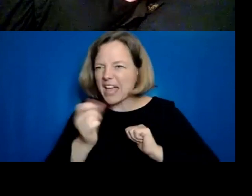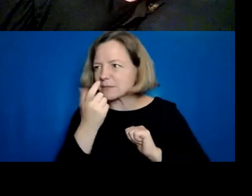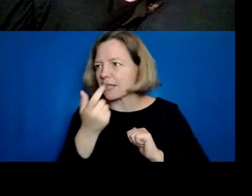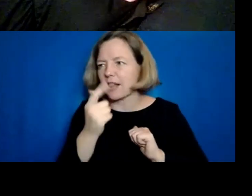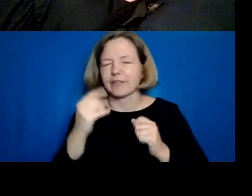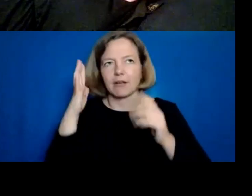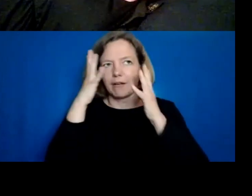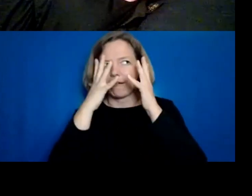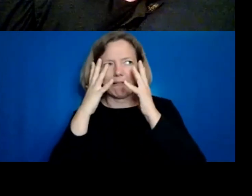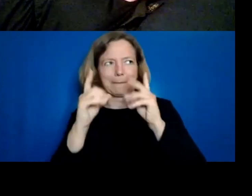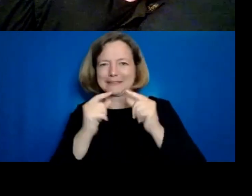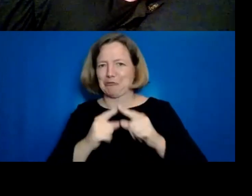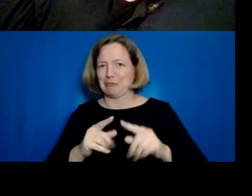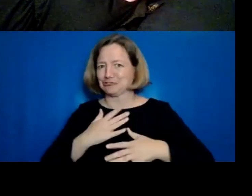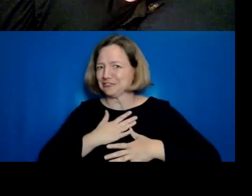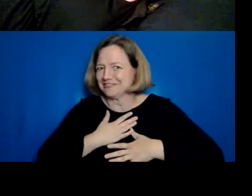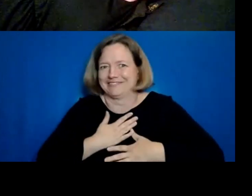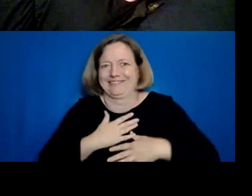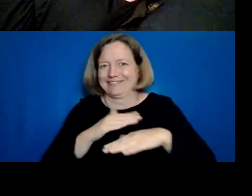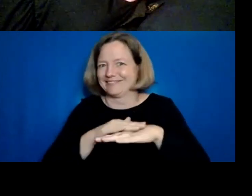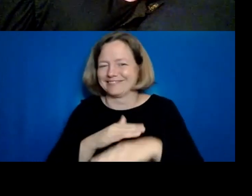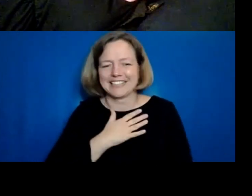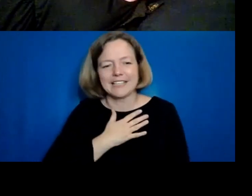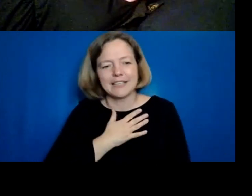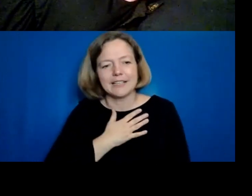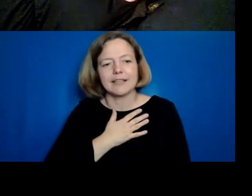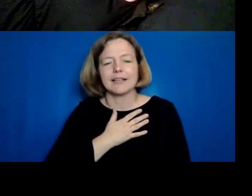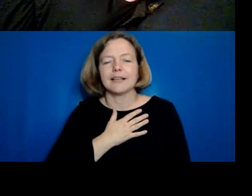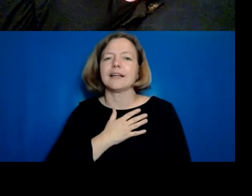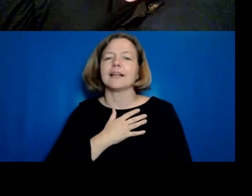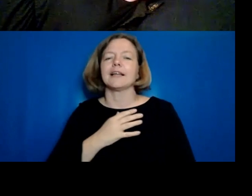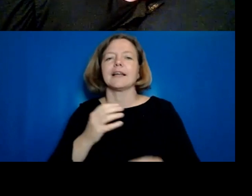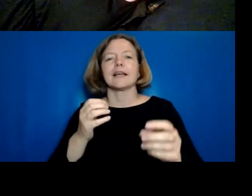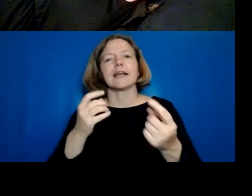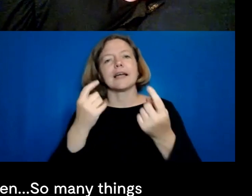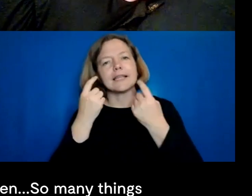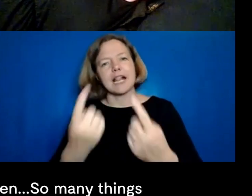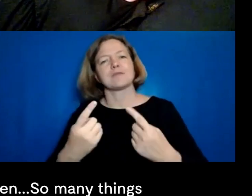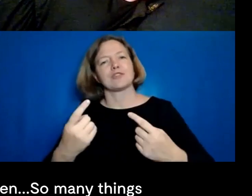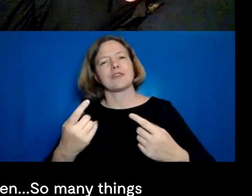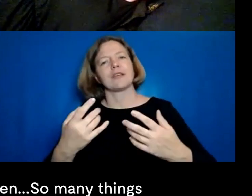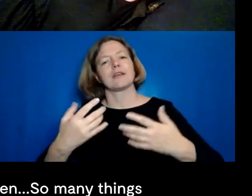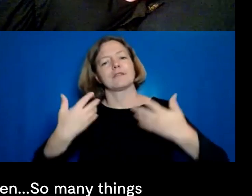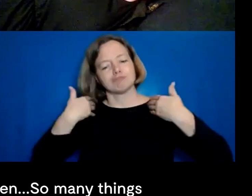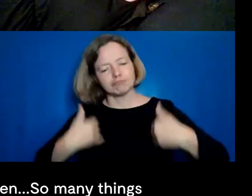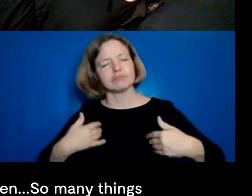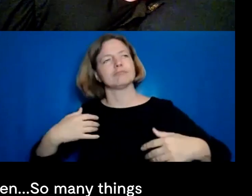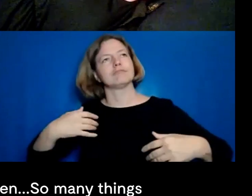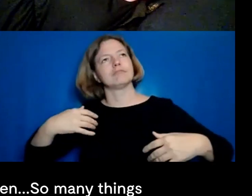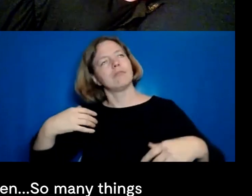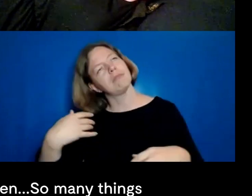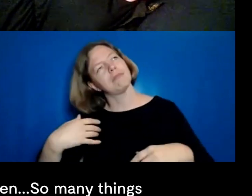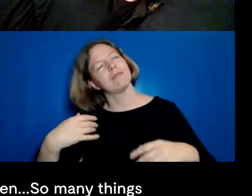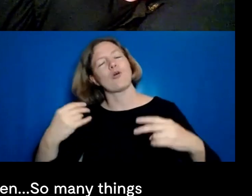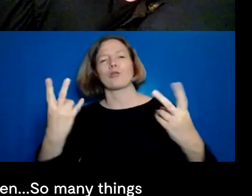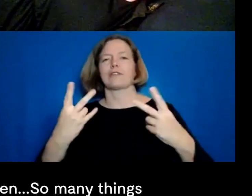is how you comport yourself too, right? And this has